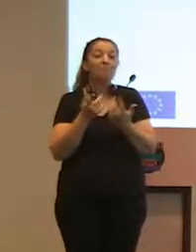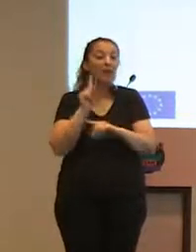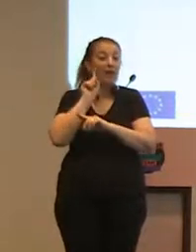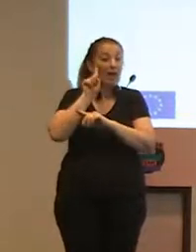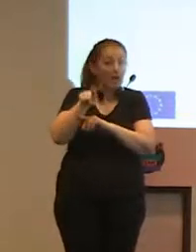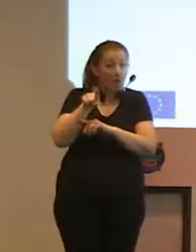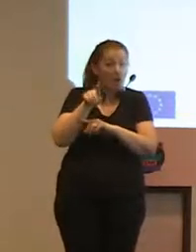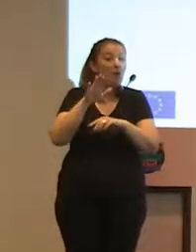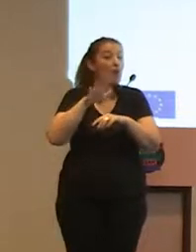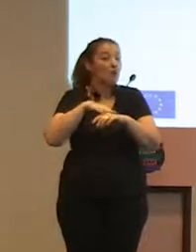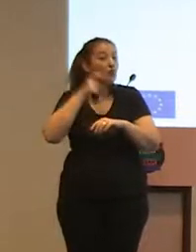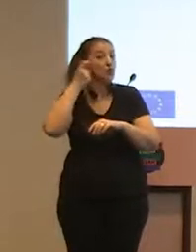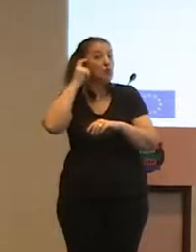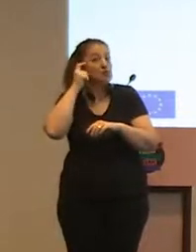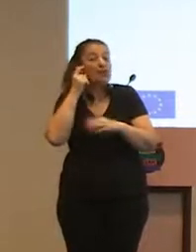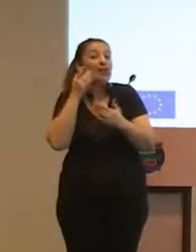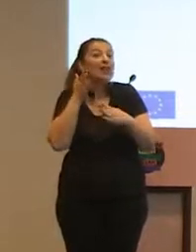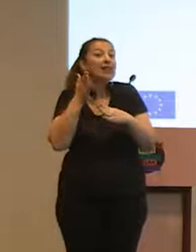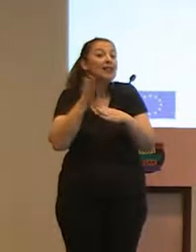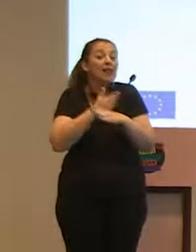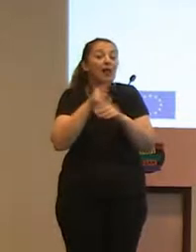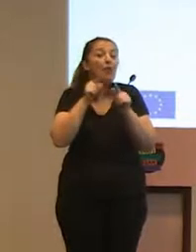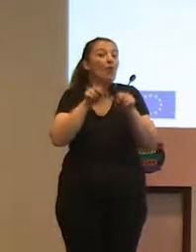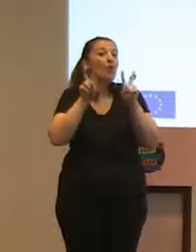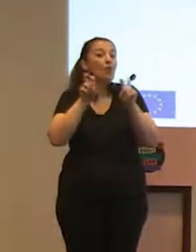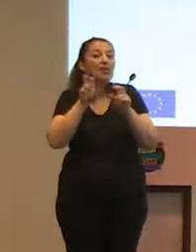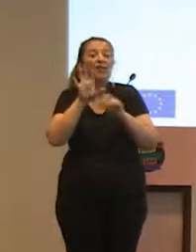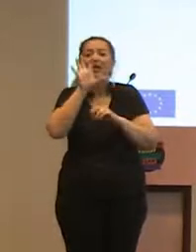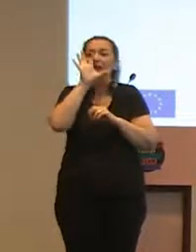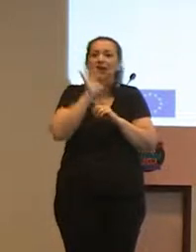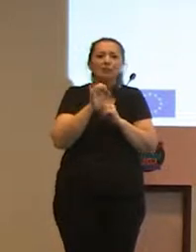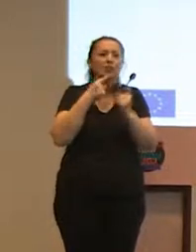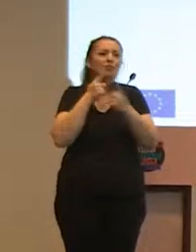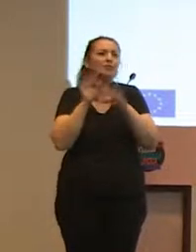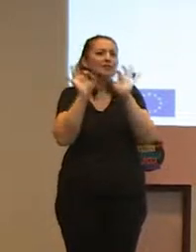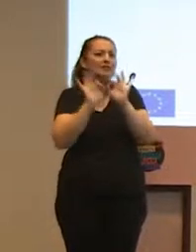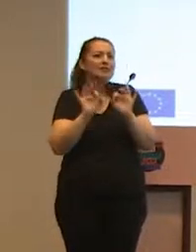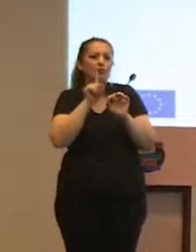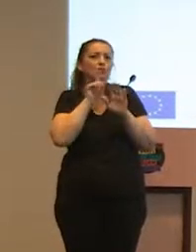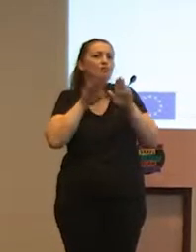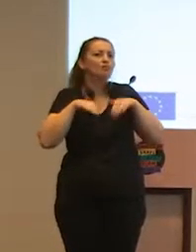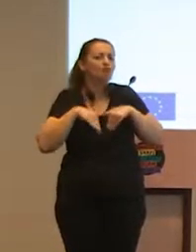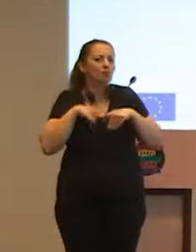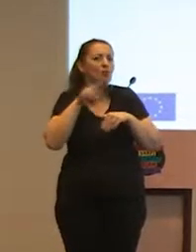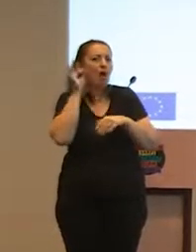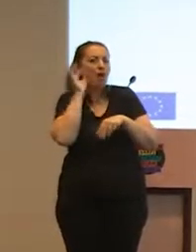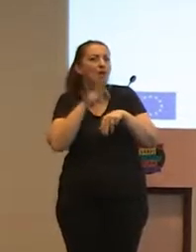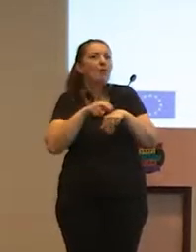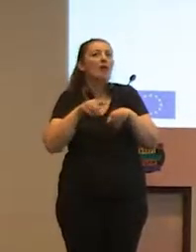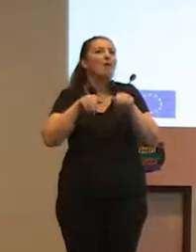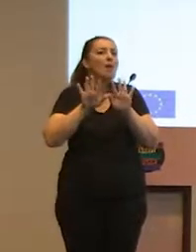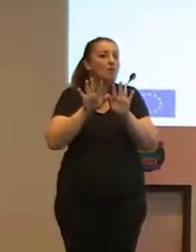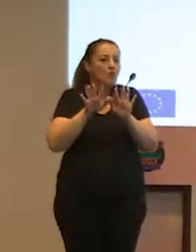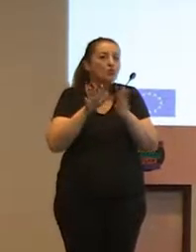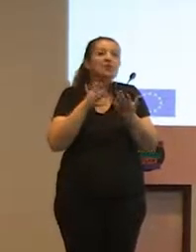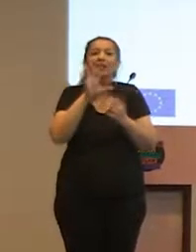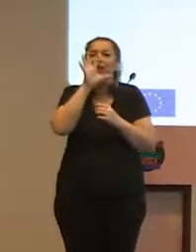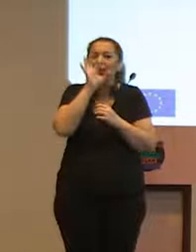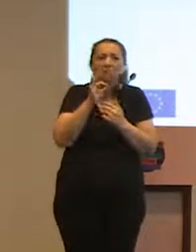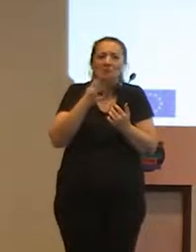inspiring work that you can think of from turkey and any uh any issue